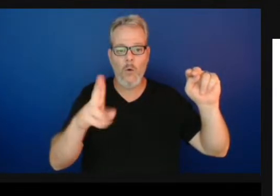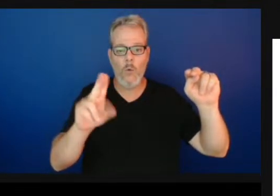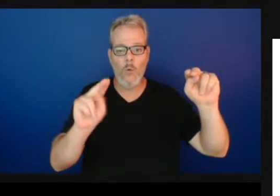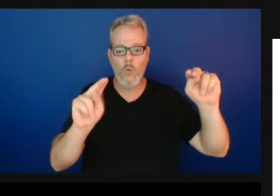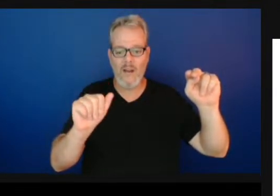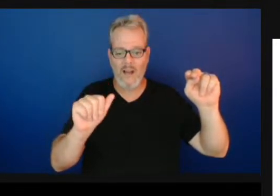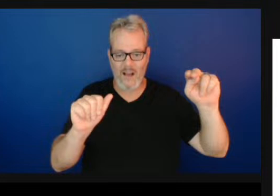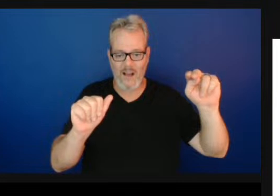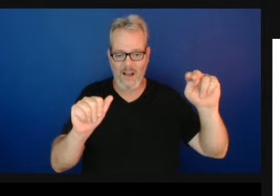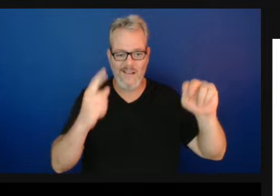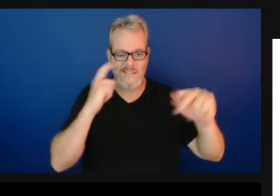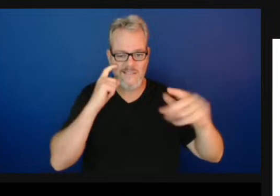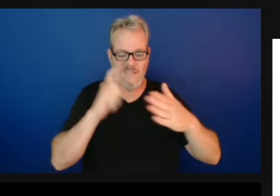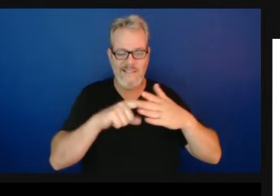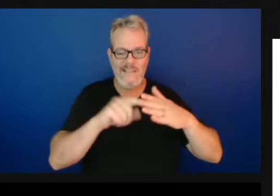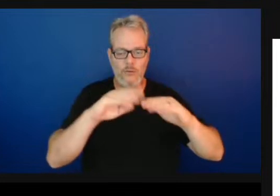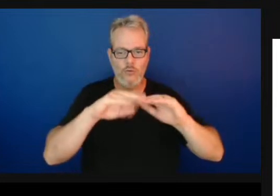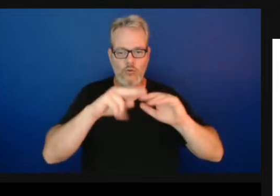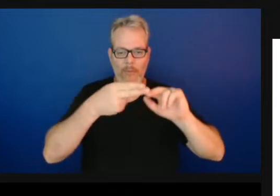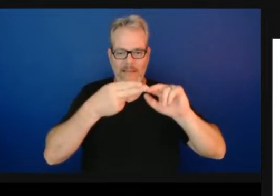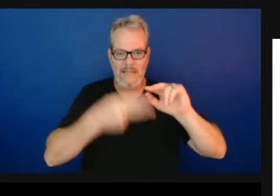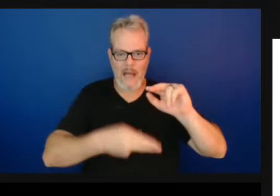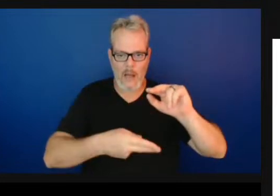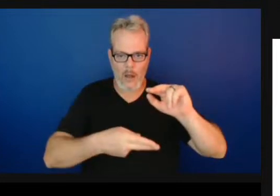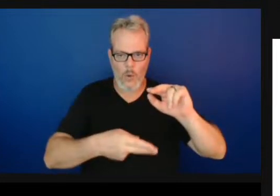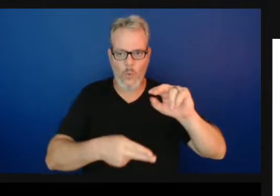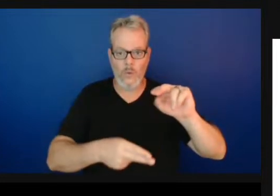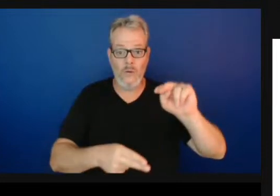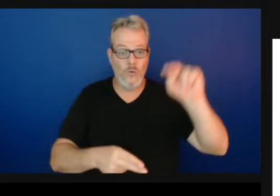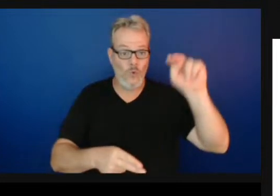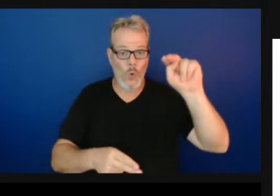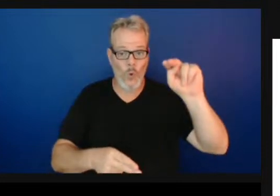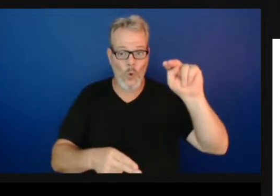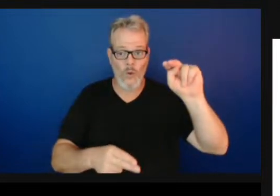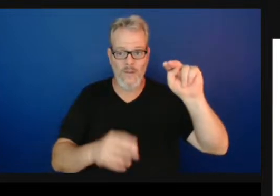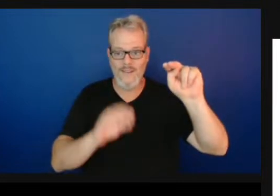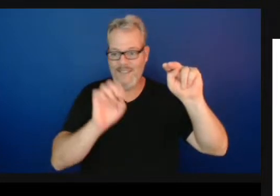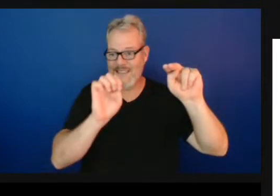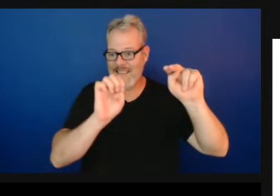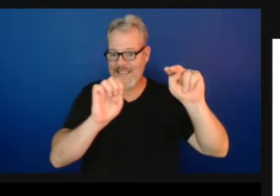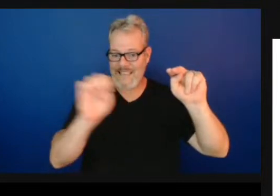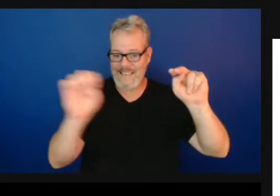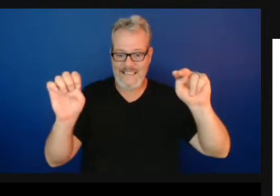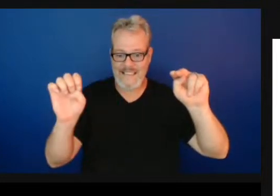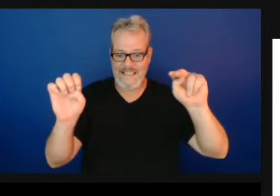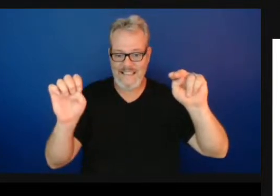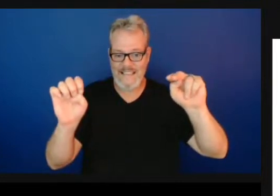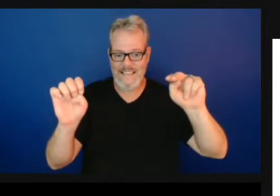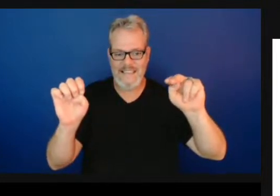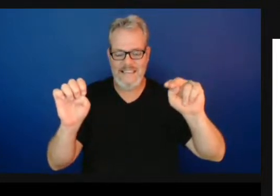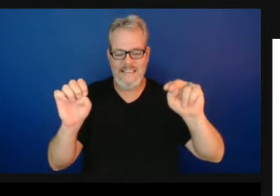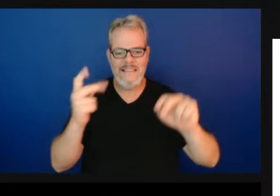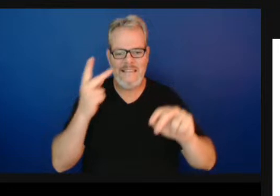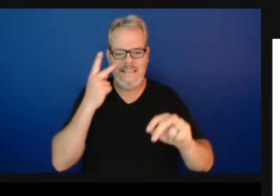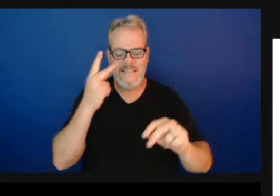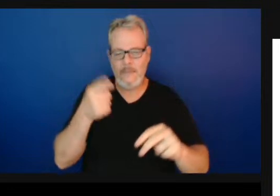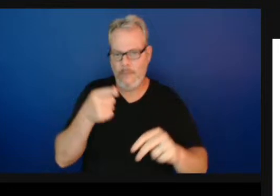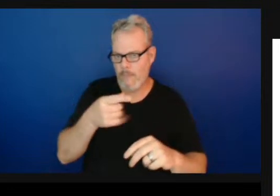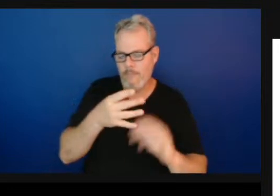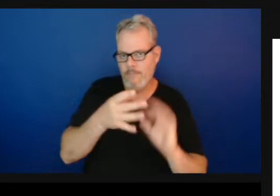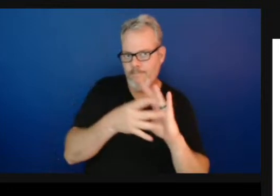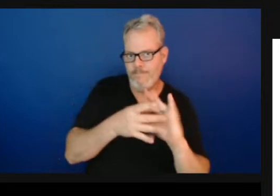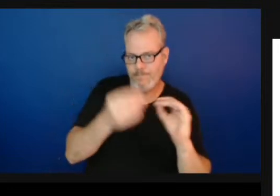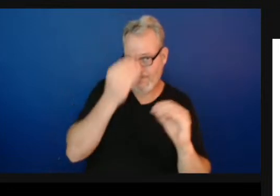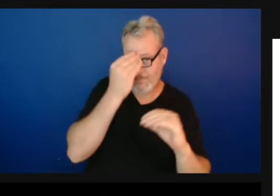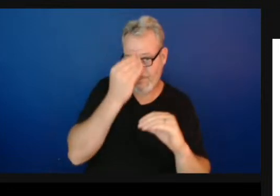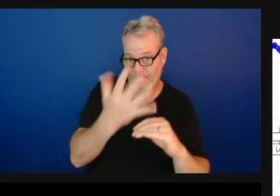at the northwest, at the east, and they're all kind of sagging in response as well. But more importantly, this is a 2-year plot, I should mention, right? So everything's